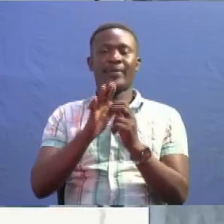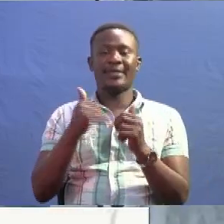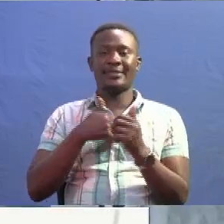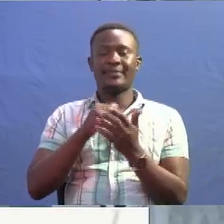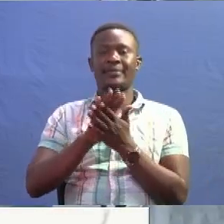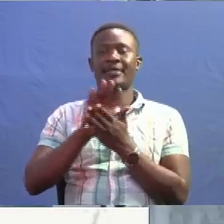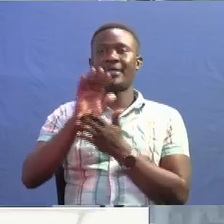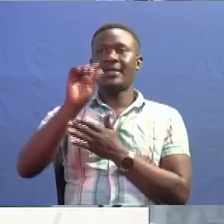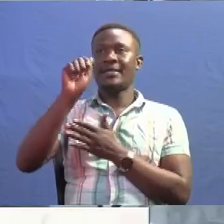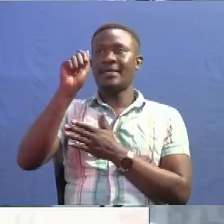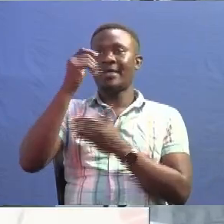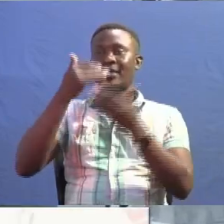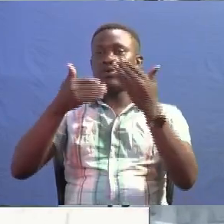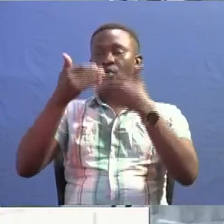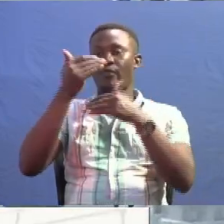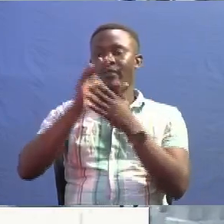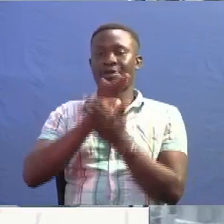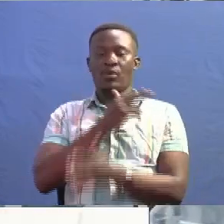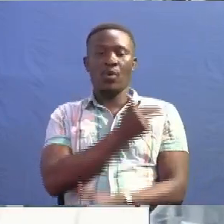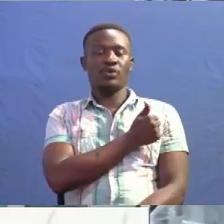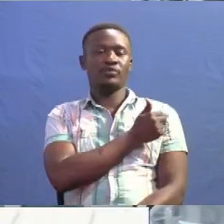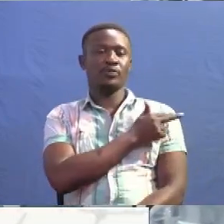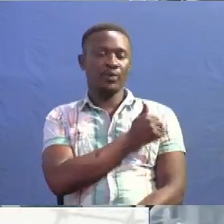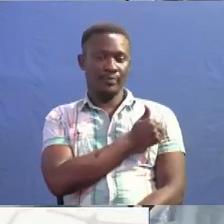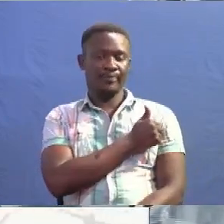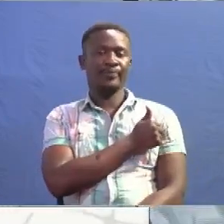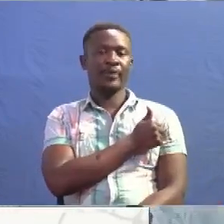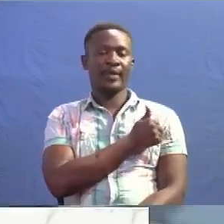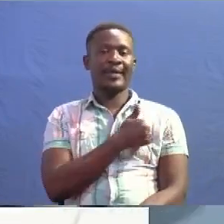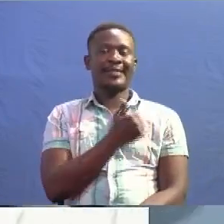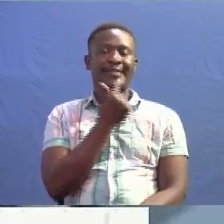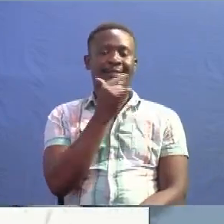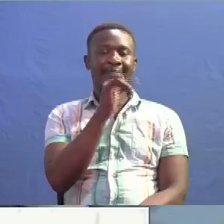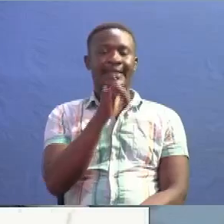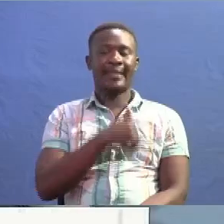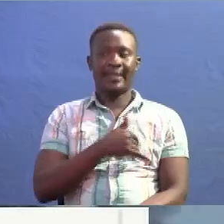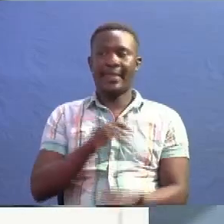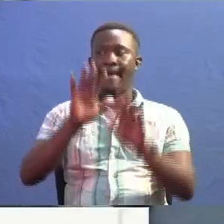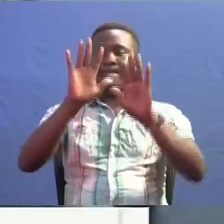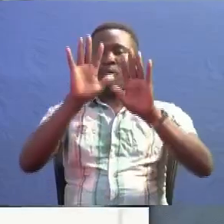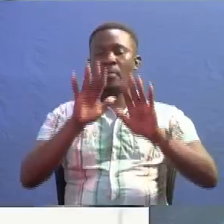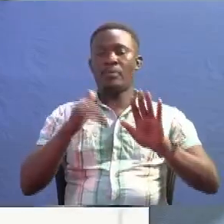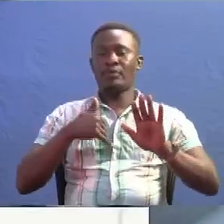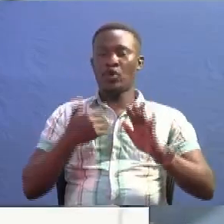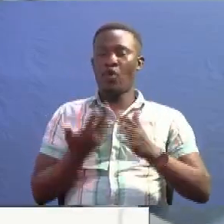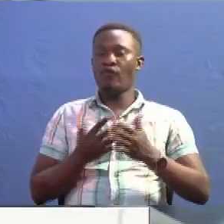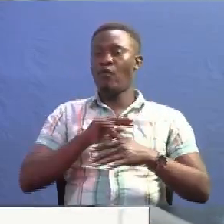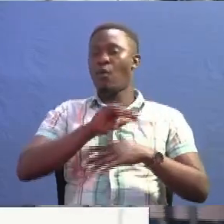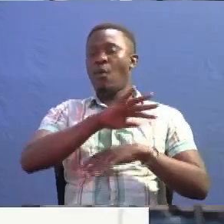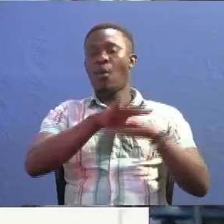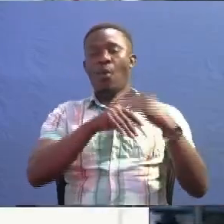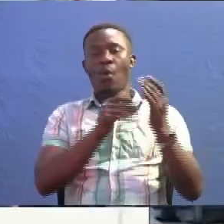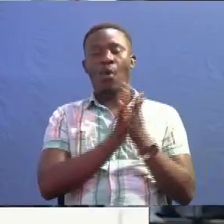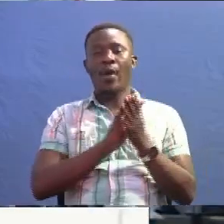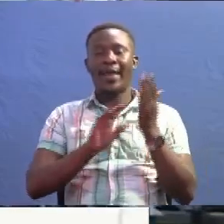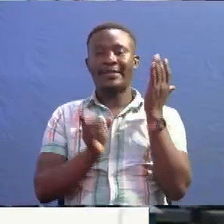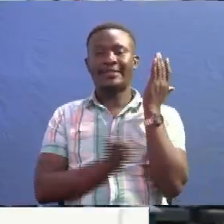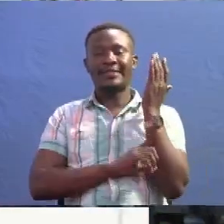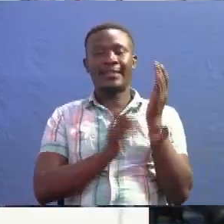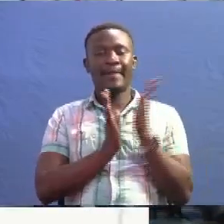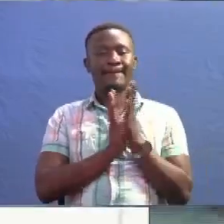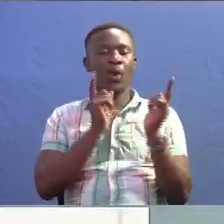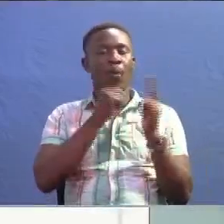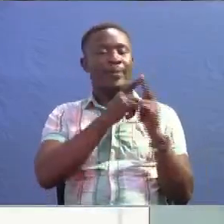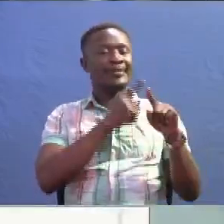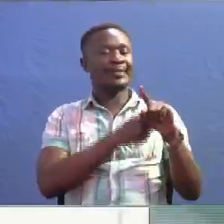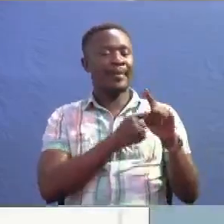Kenyatta University Teaching Research and Referral Hospital, stresses the importance of a holistic and multidisciplinary approach when